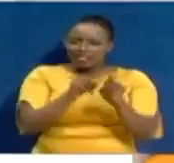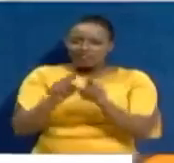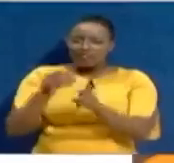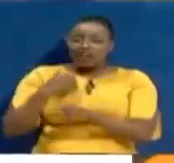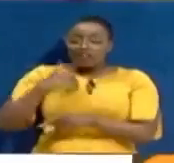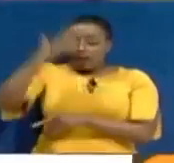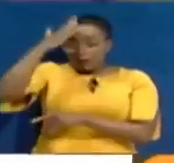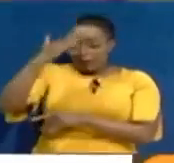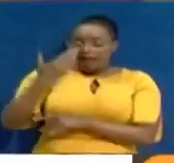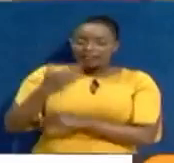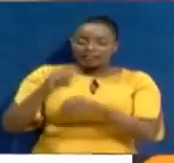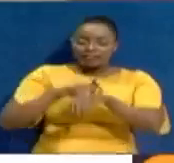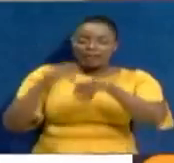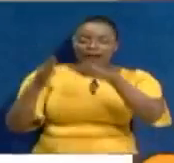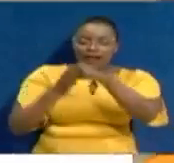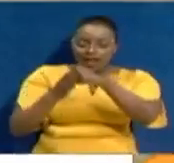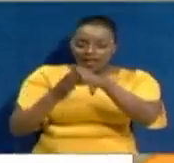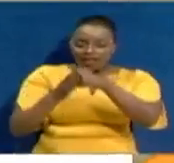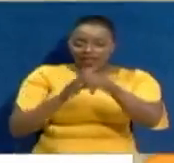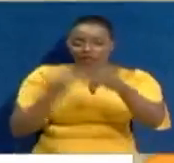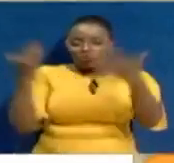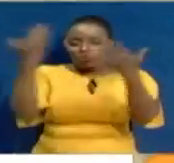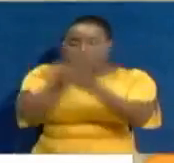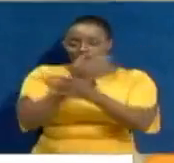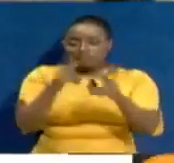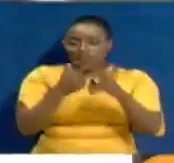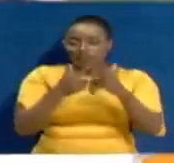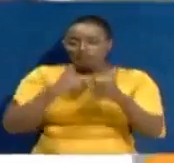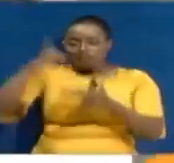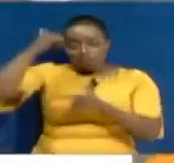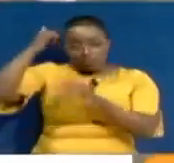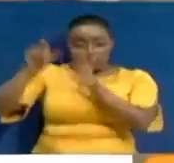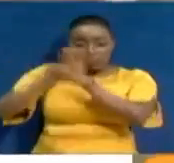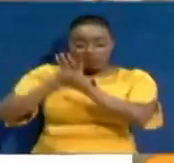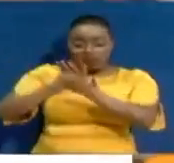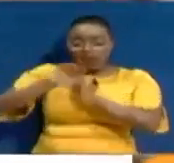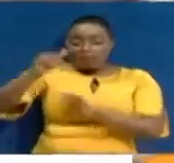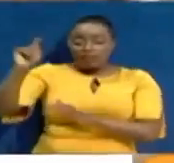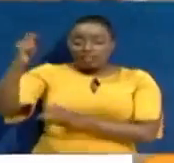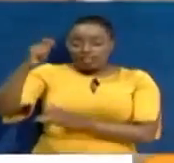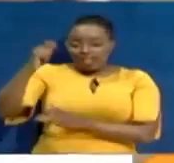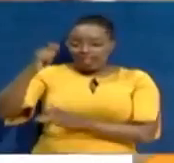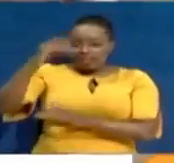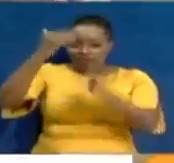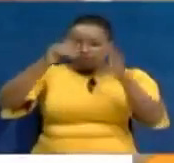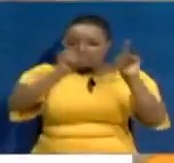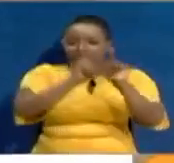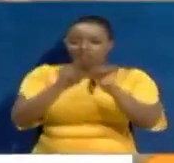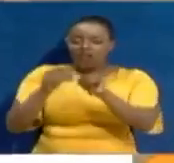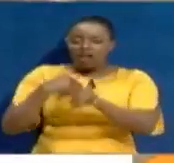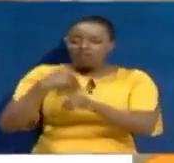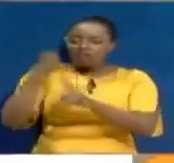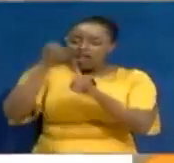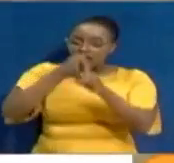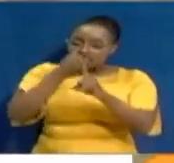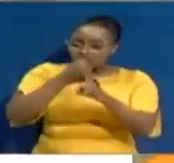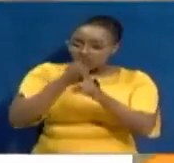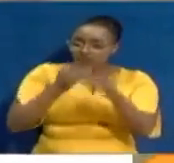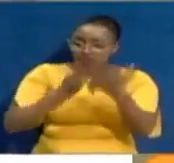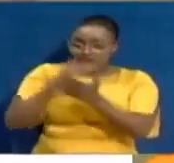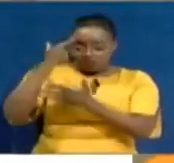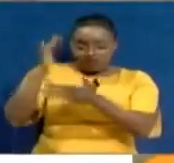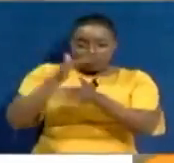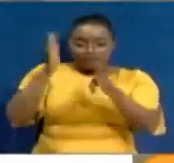on Monday at 9 p.m. The trained accountant, who later studied law at the Mount Kenya University, fought in court for the rights of musicians and